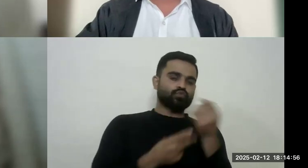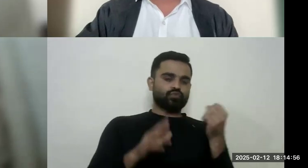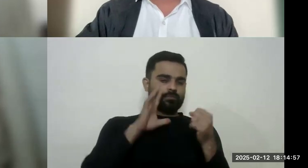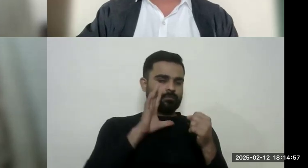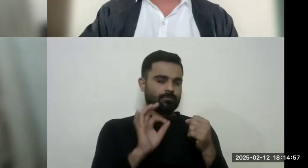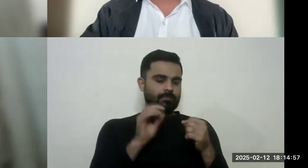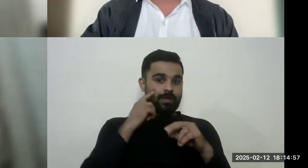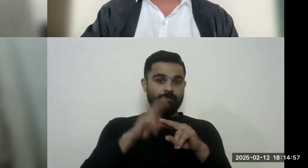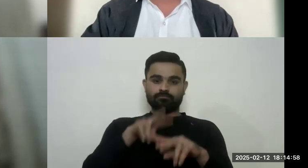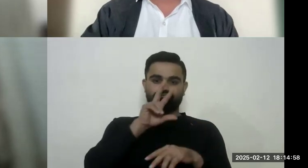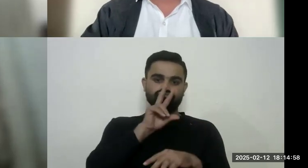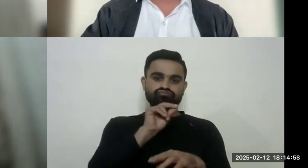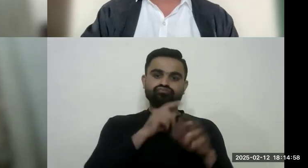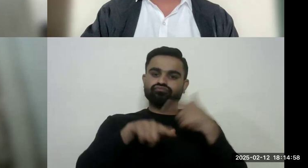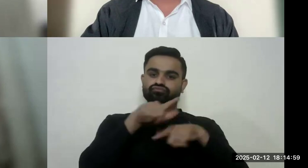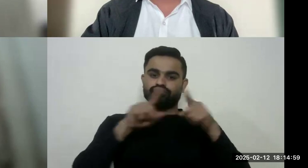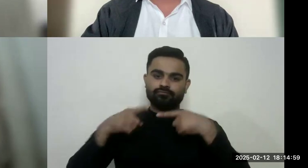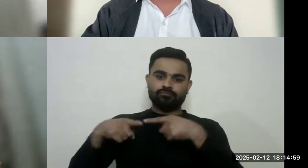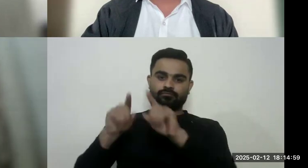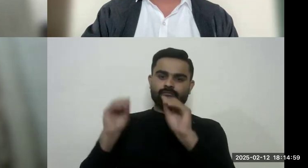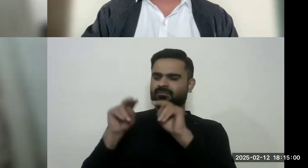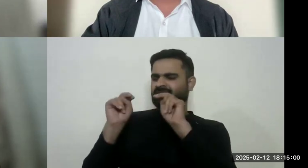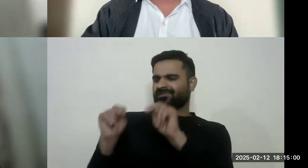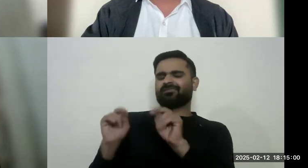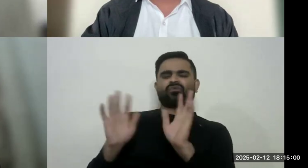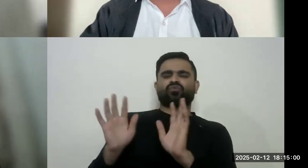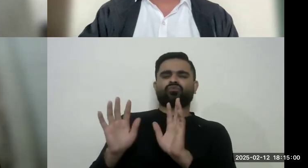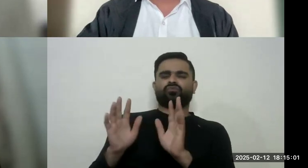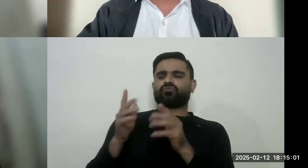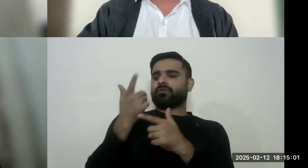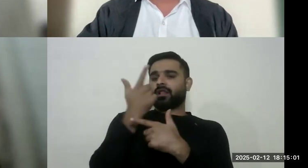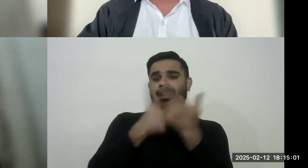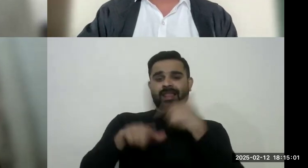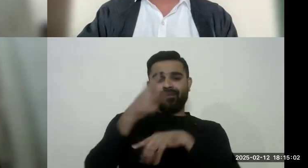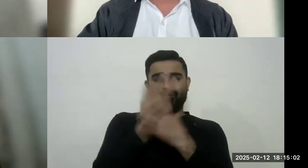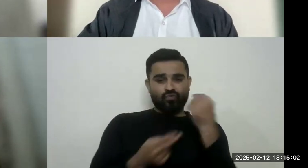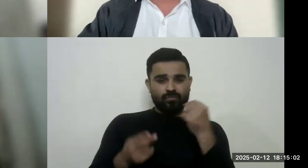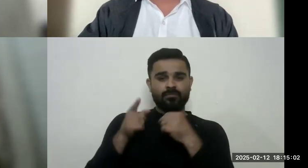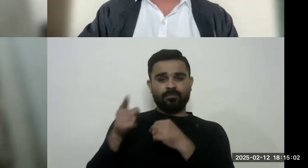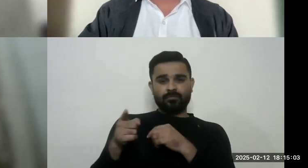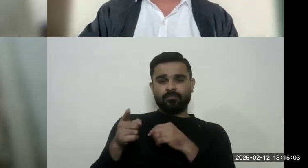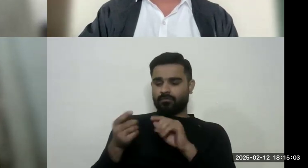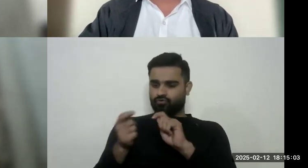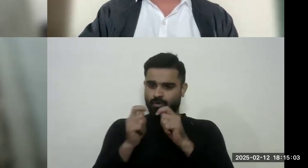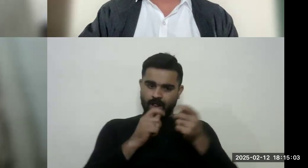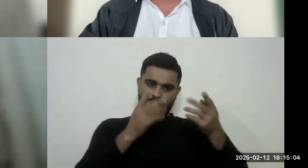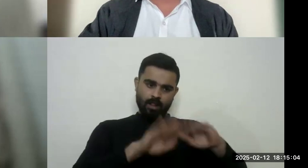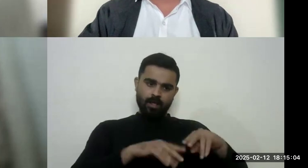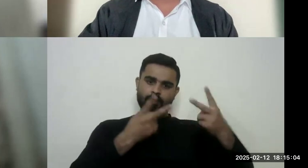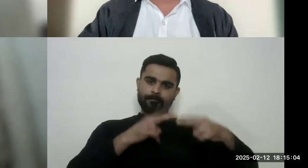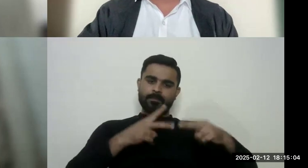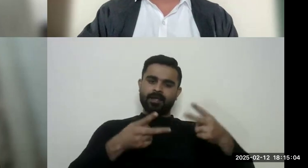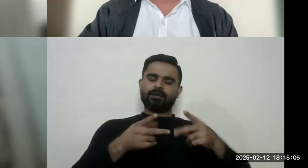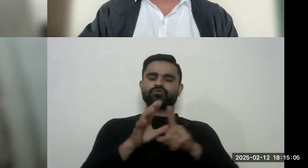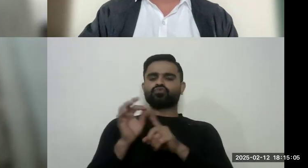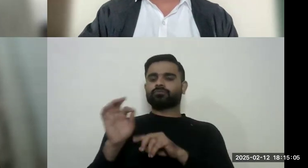if you don't speak the languages yourself, you don't need to be a multilingual to implement translanguaging, right?